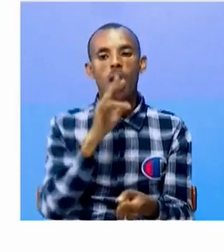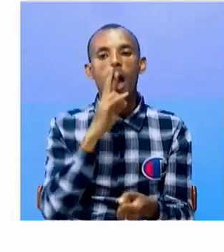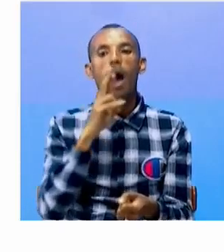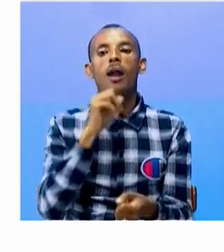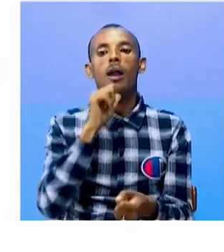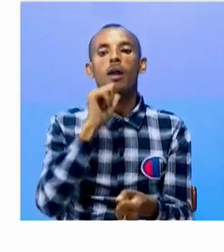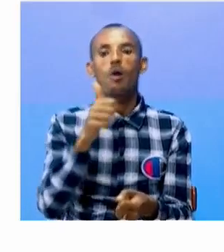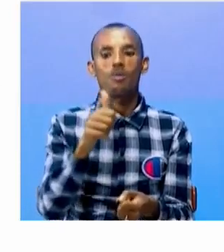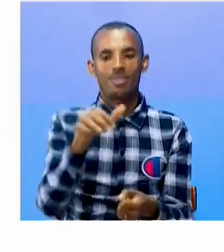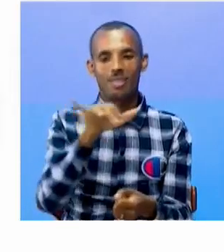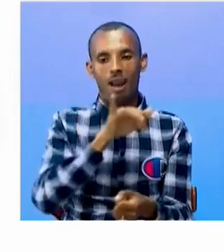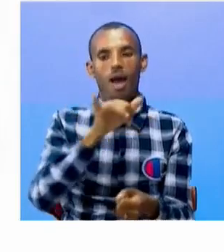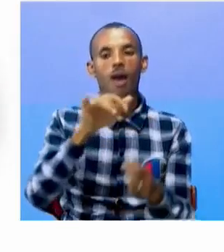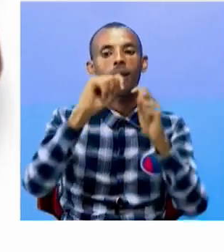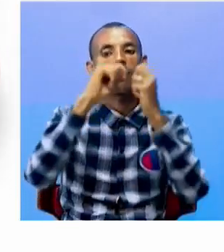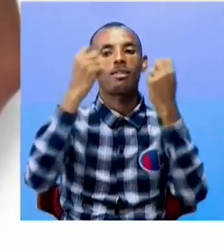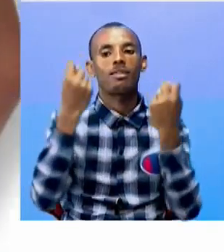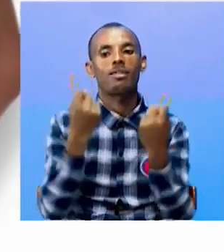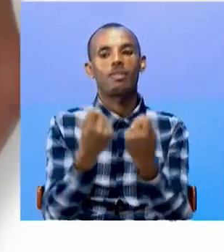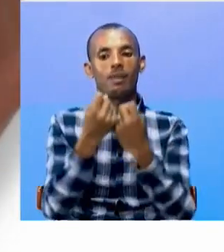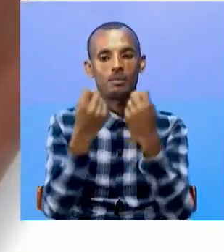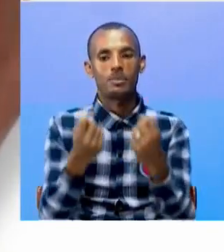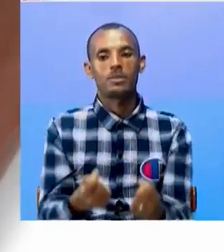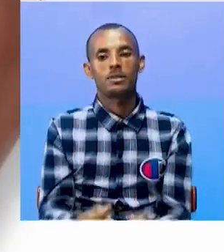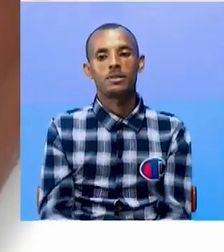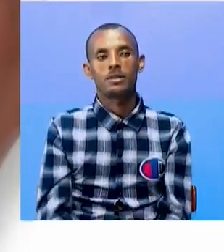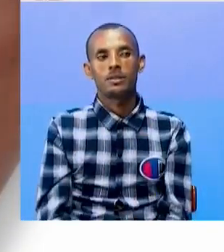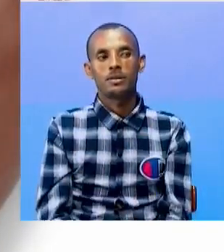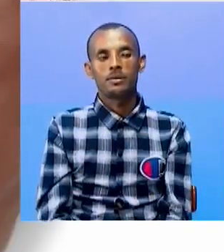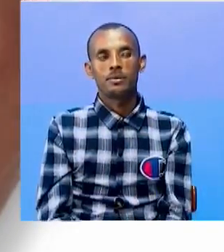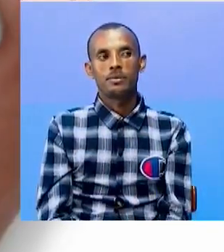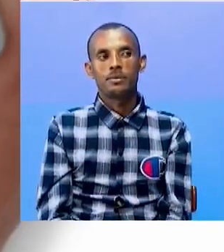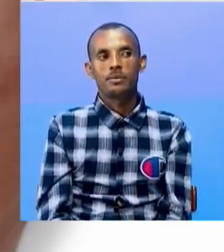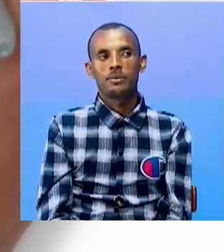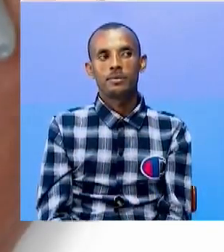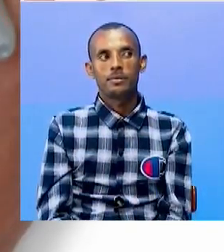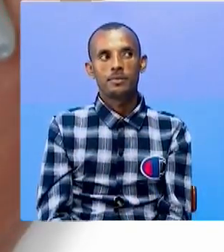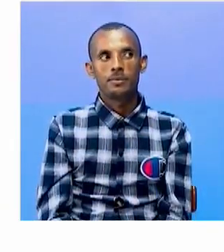not like terms.